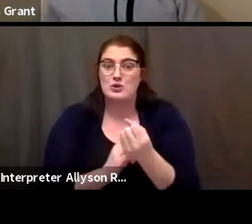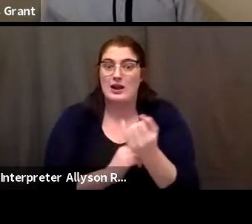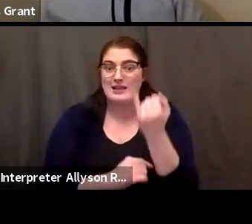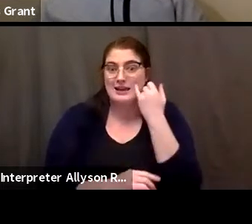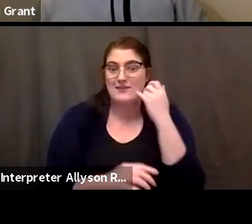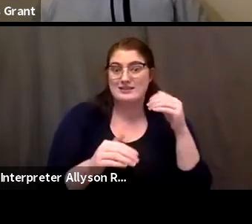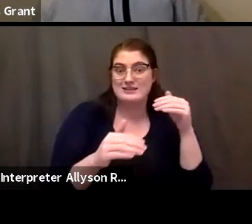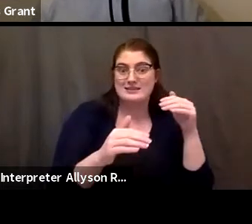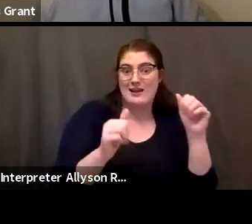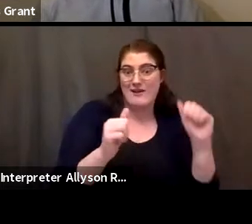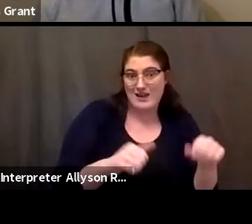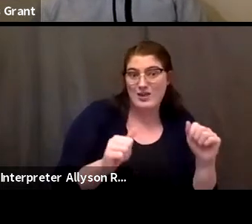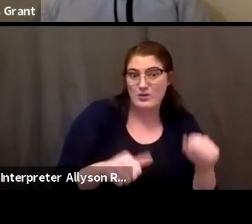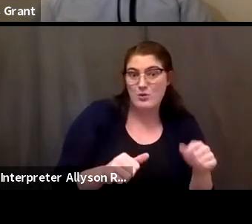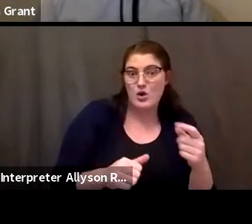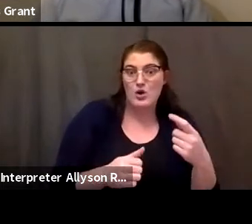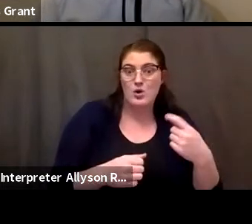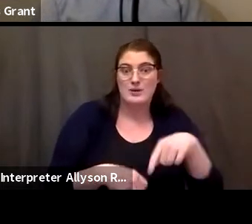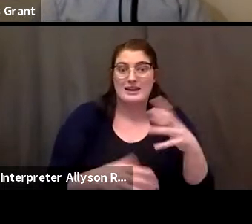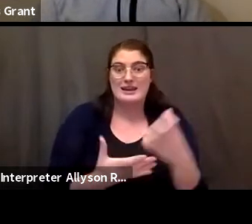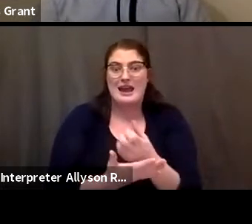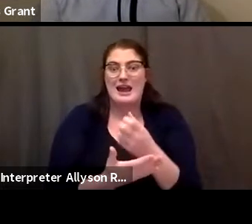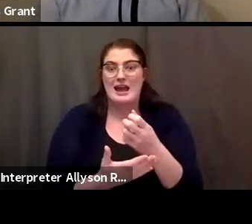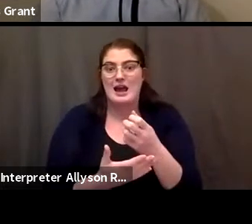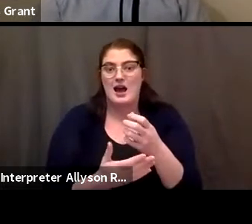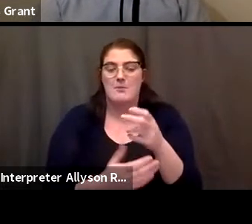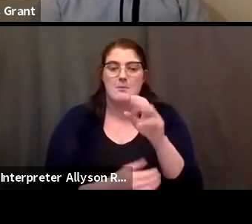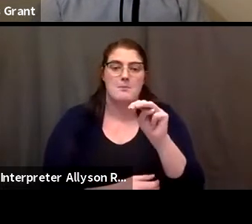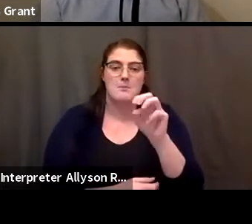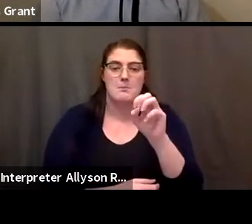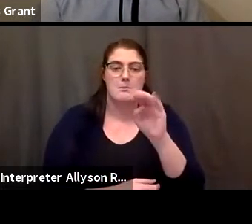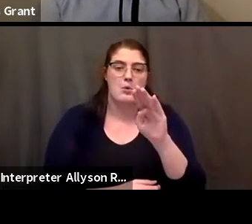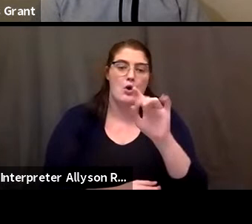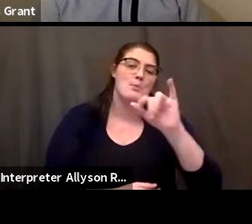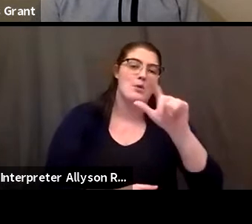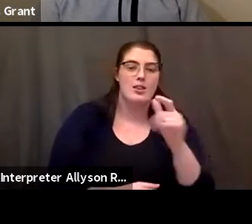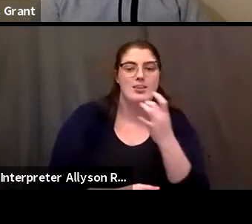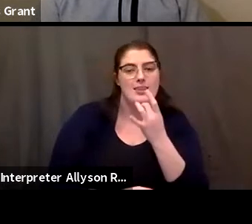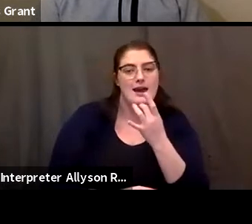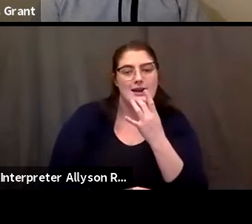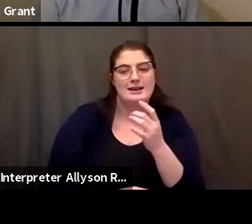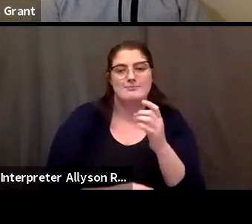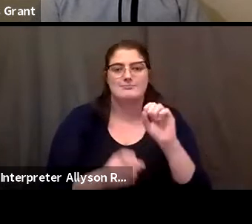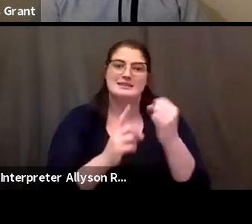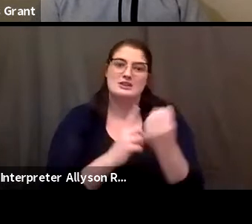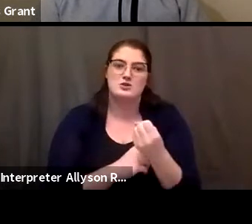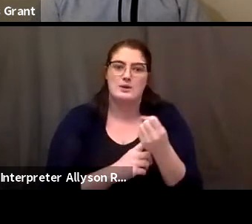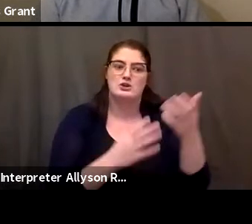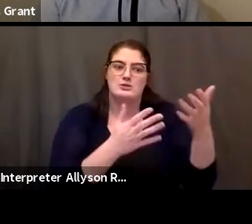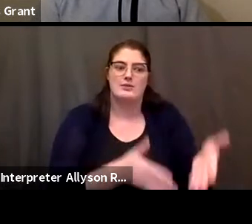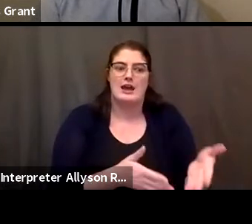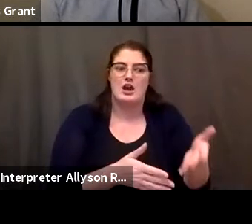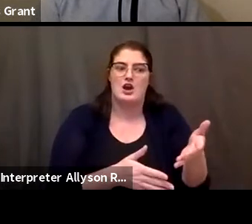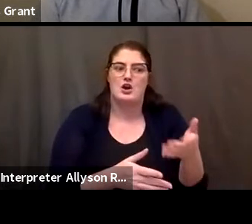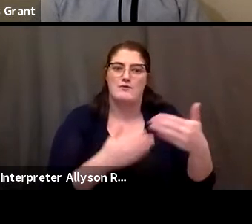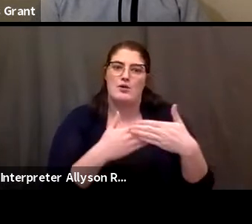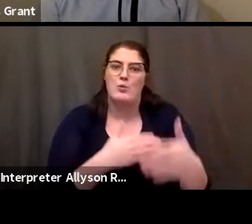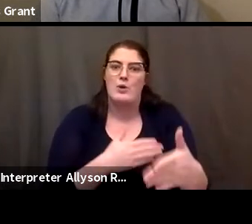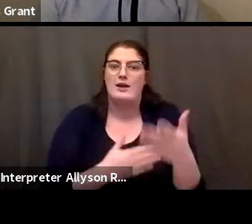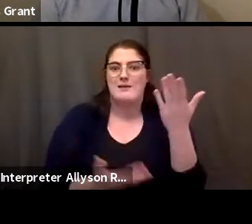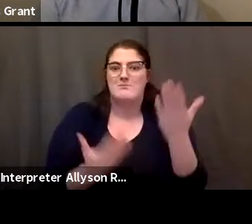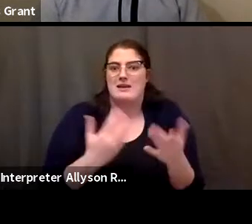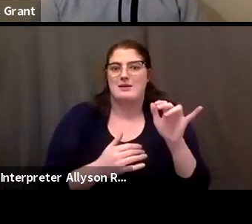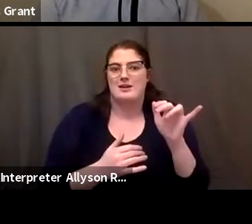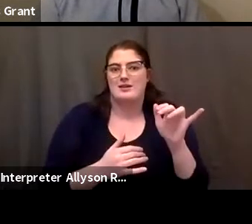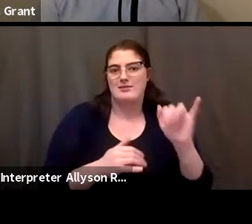available, we can get a mobile lighting system over there just to have it out there for a while, and that may be a deterrent